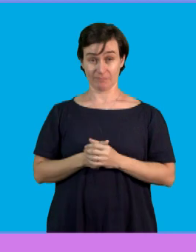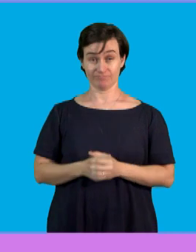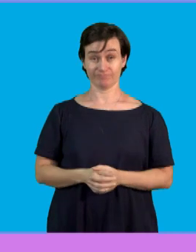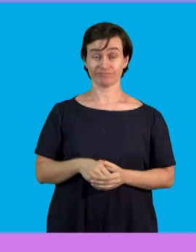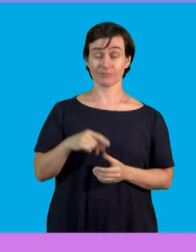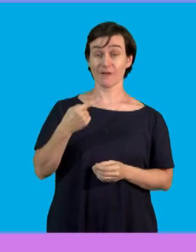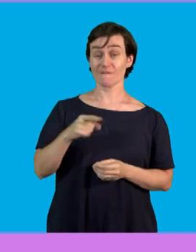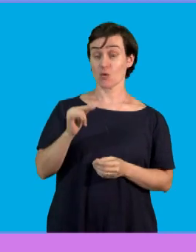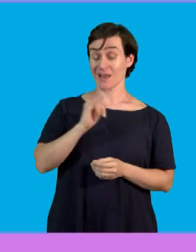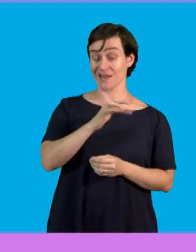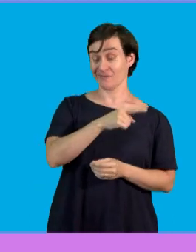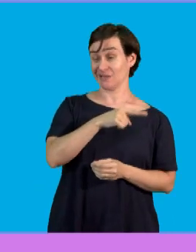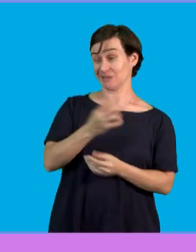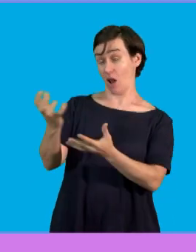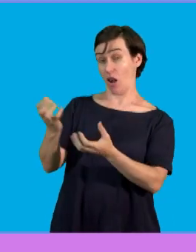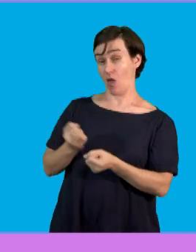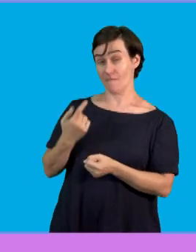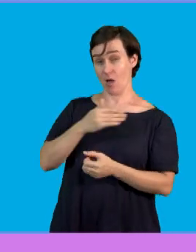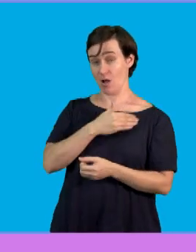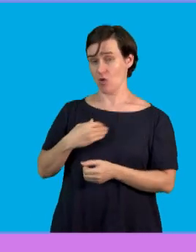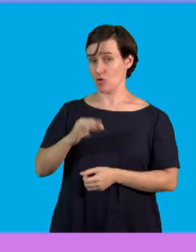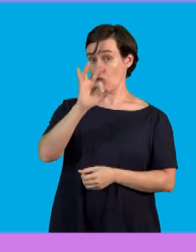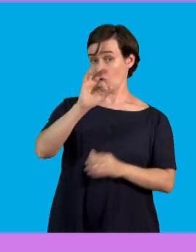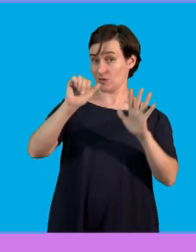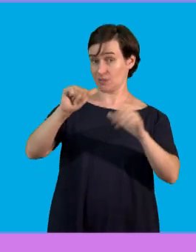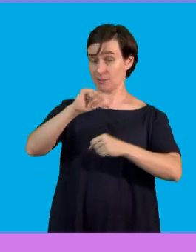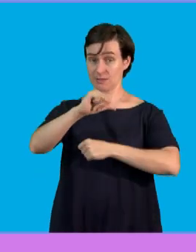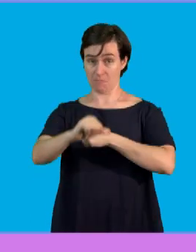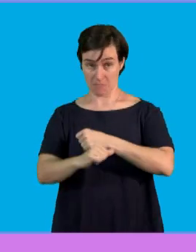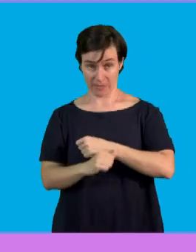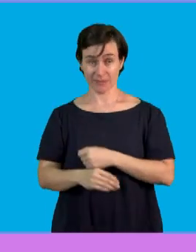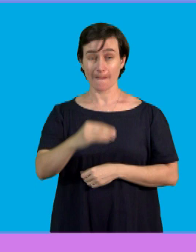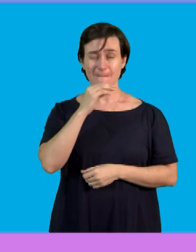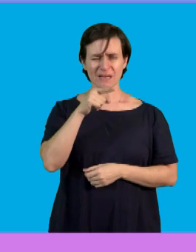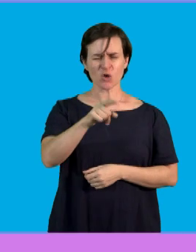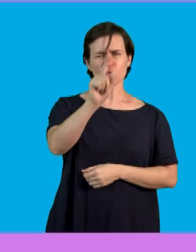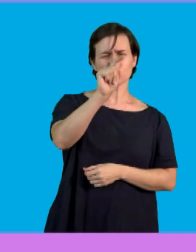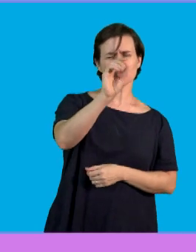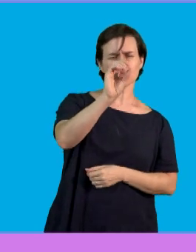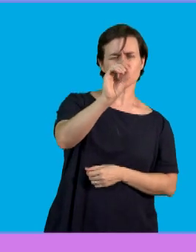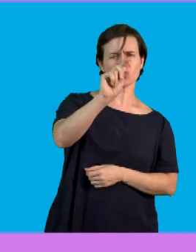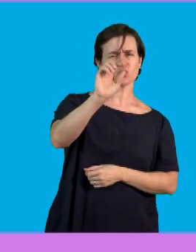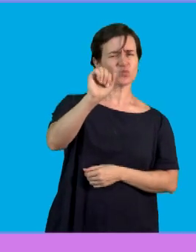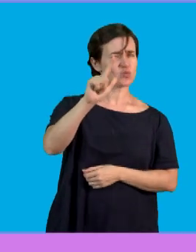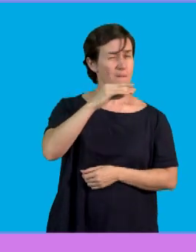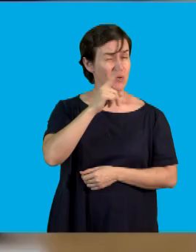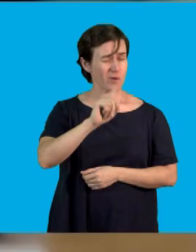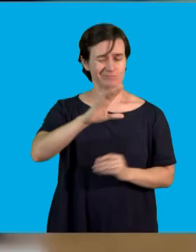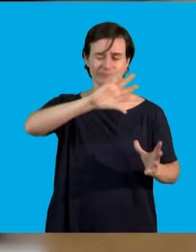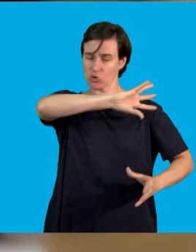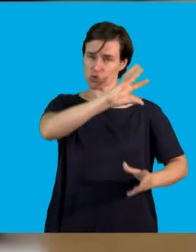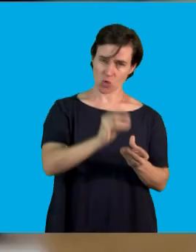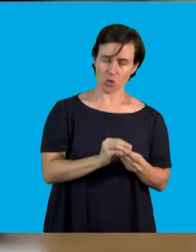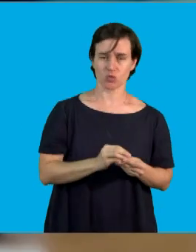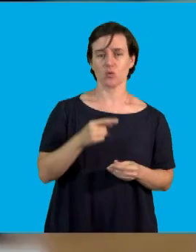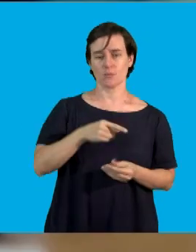for the loan over a period of 36 months. So a total, it means they want us to show the total amount that will